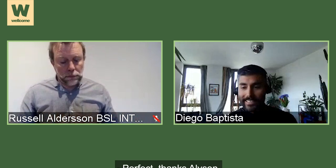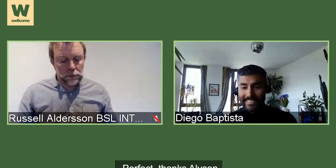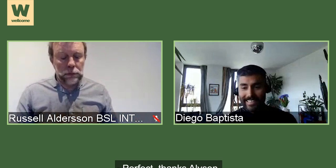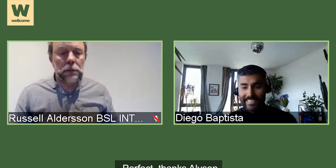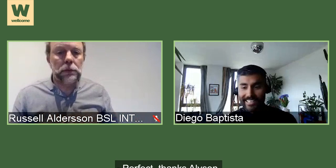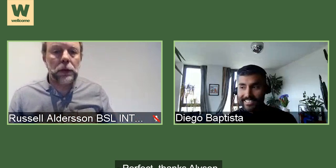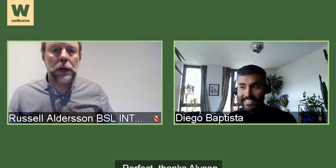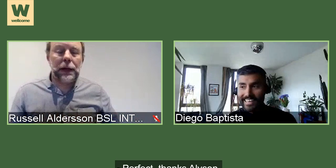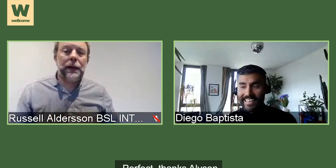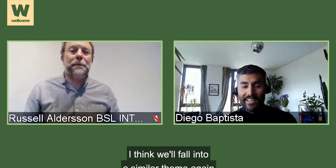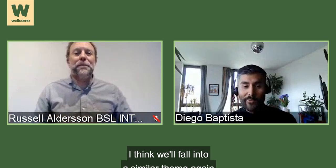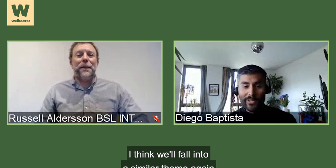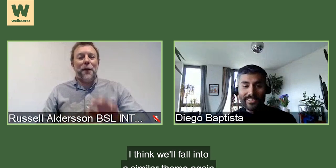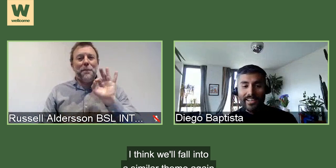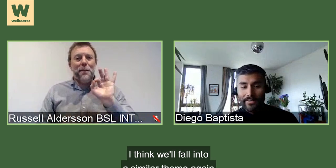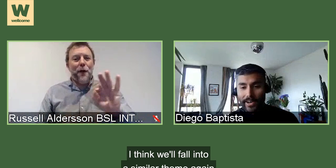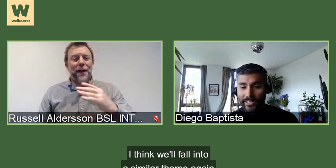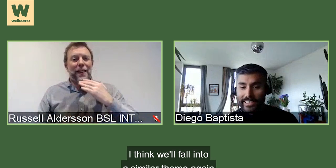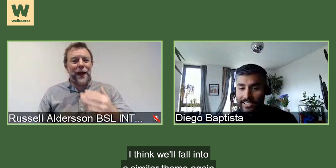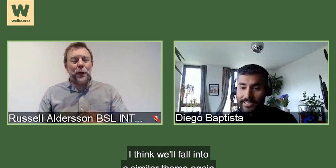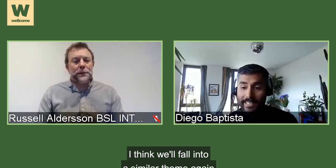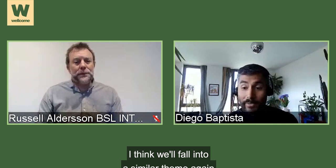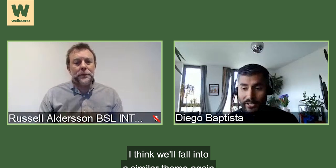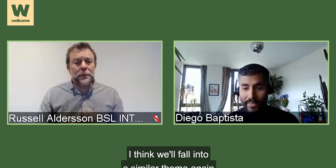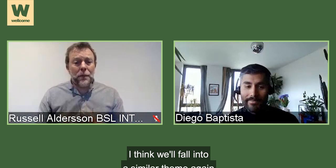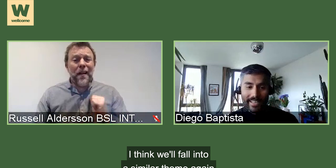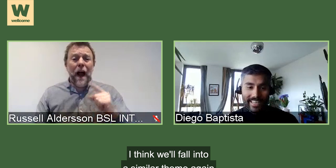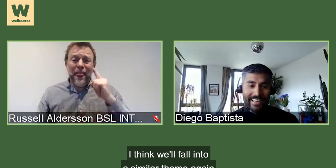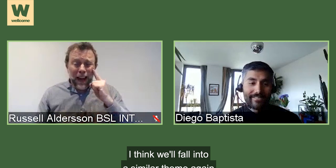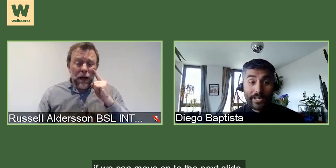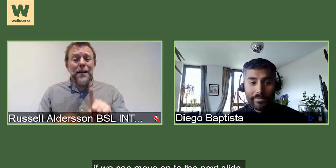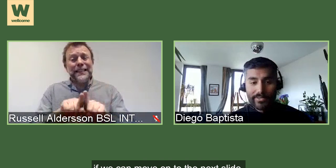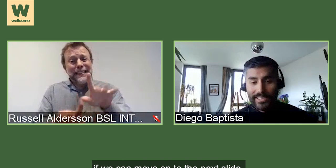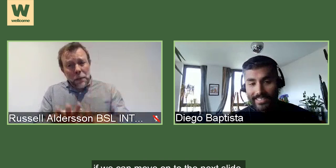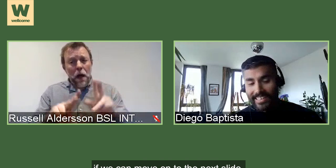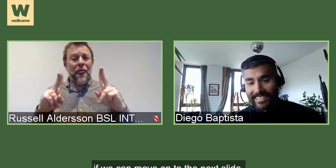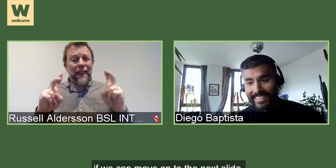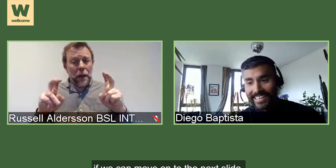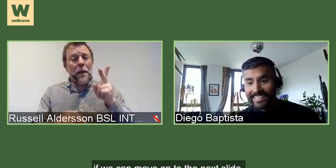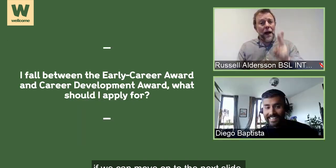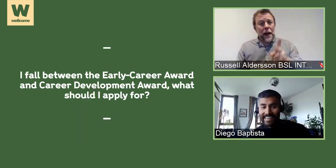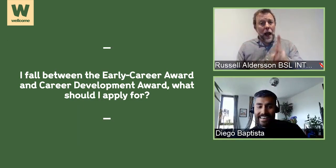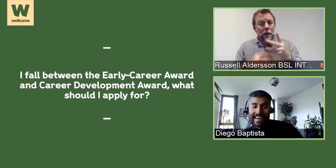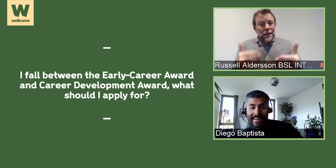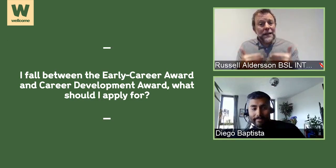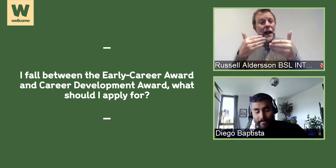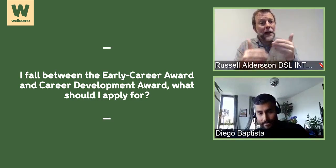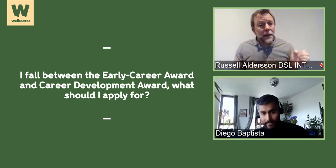Perfect. Thanks, Alison. I think we'll fall into a similar theme again, if we can move on to the next slide.